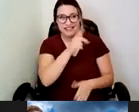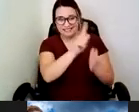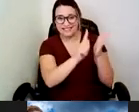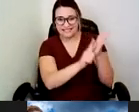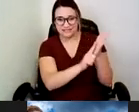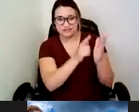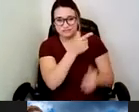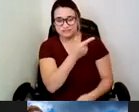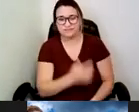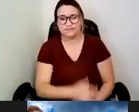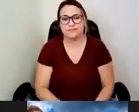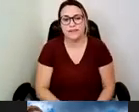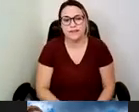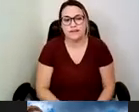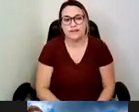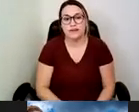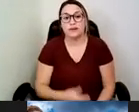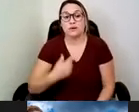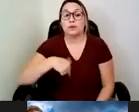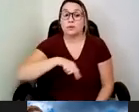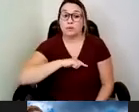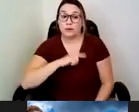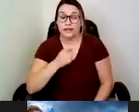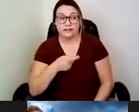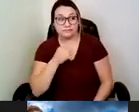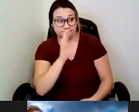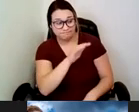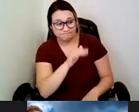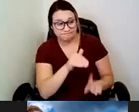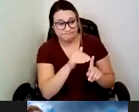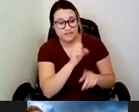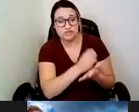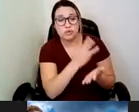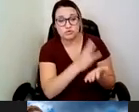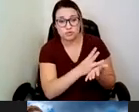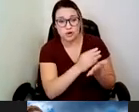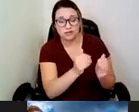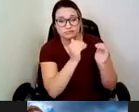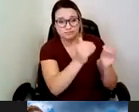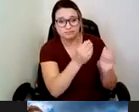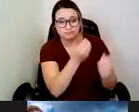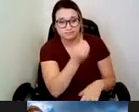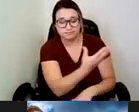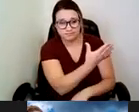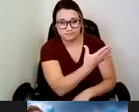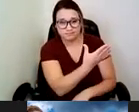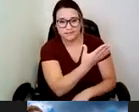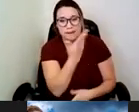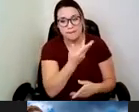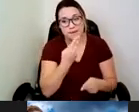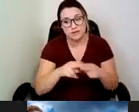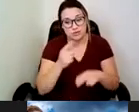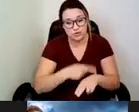quandary. We bring those up to social work as soon as possible. And it may force us short term to have that person in the